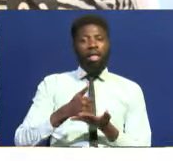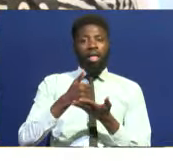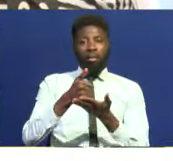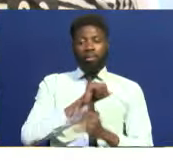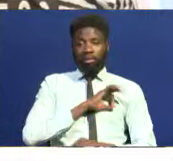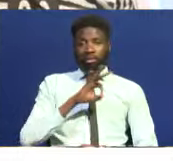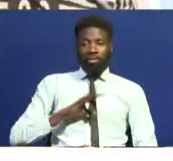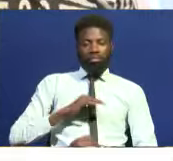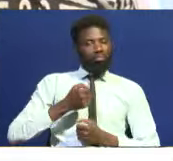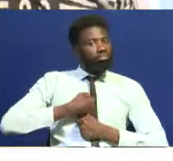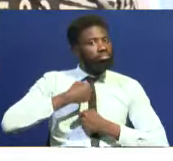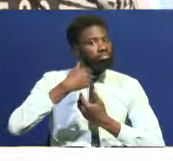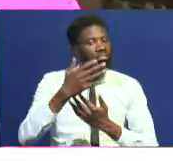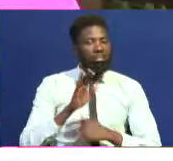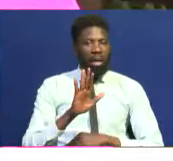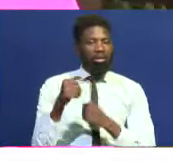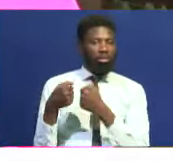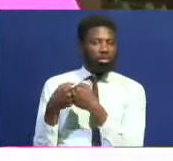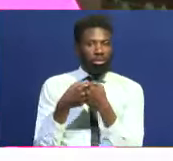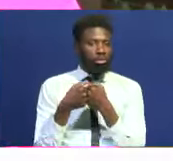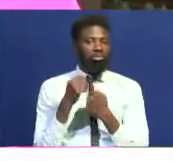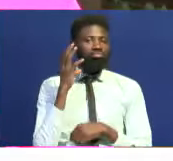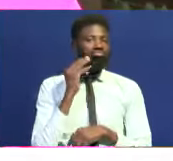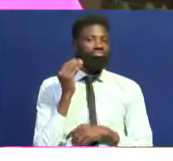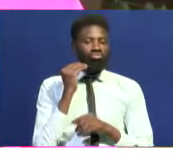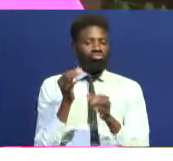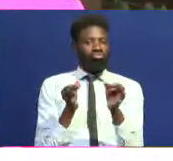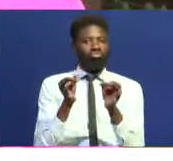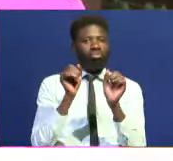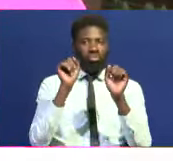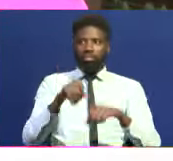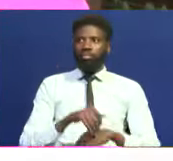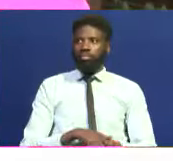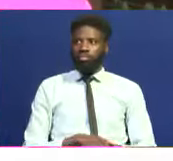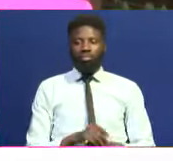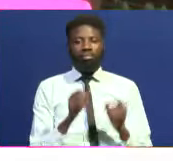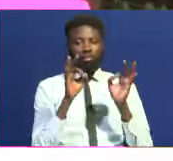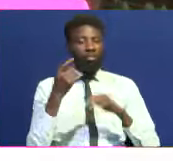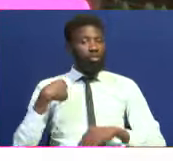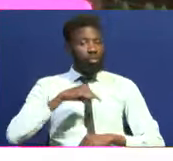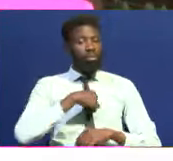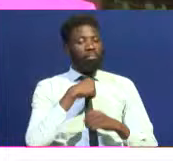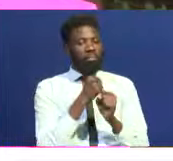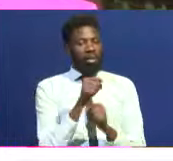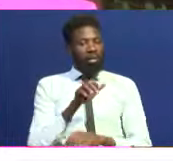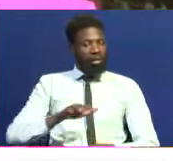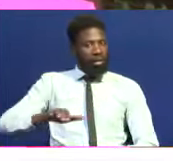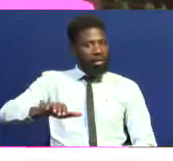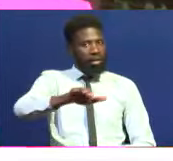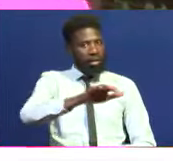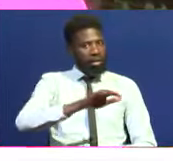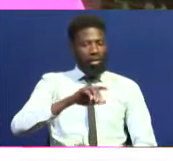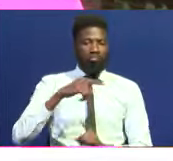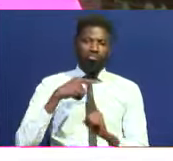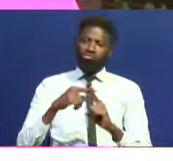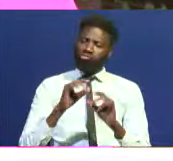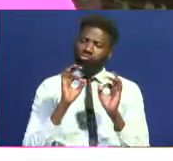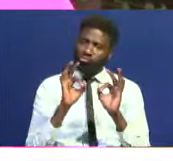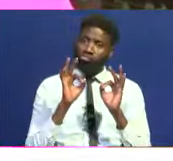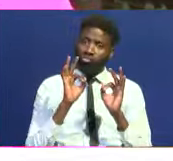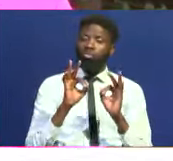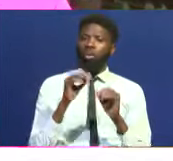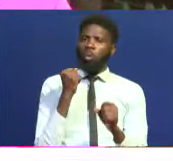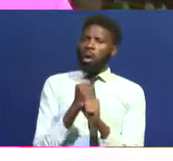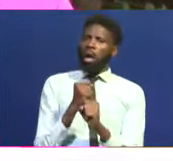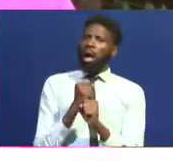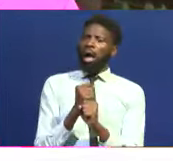about challenges they may be facing. If we create a safe space in the workplace, I think even productivity will not be an issue. Retention will not be an